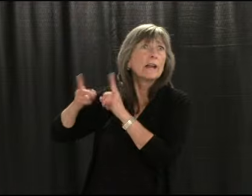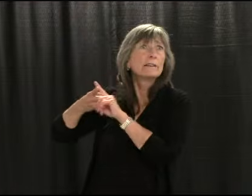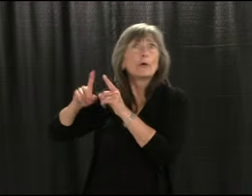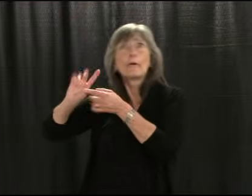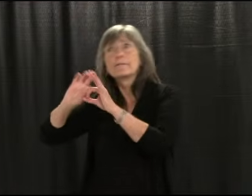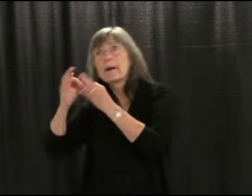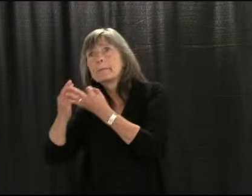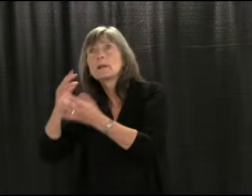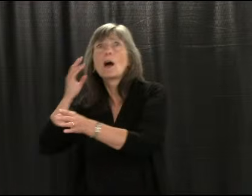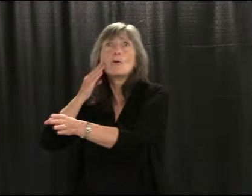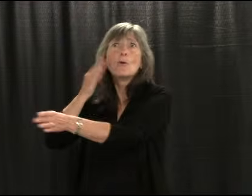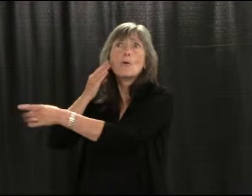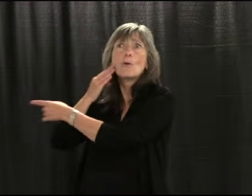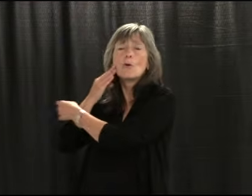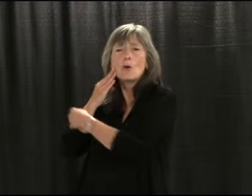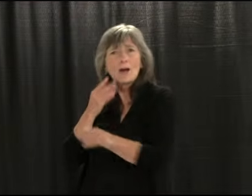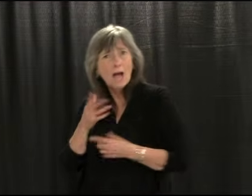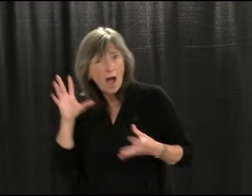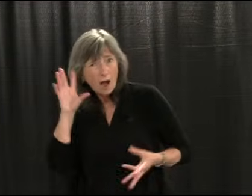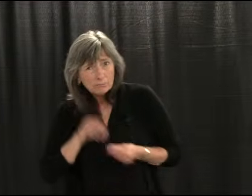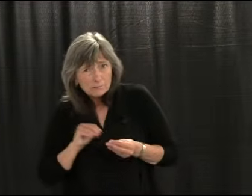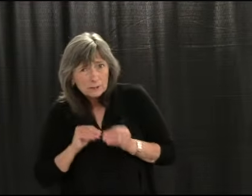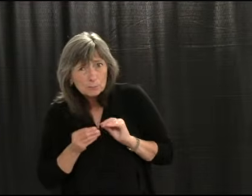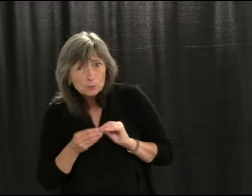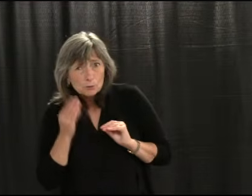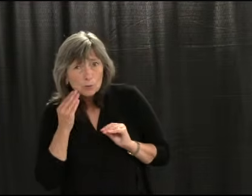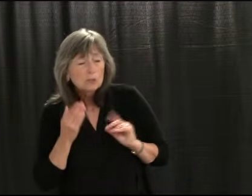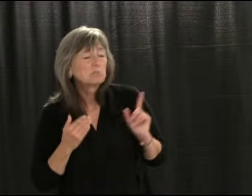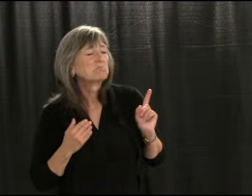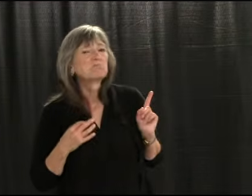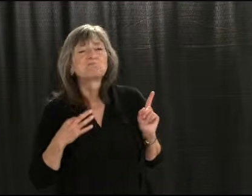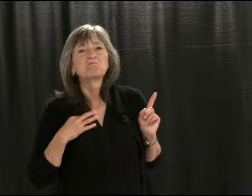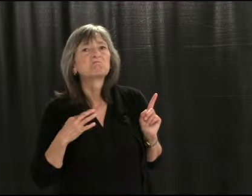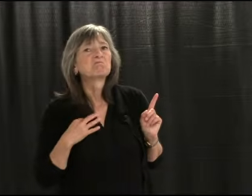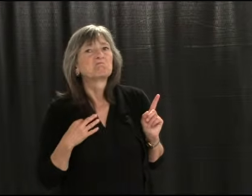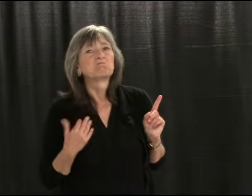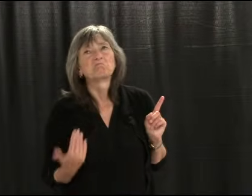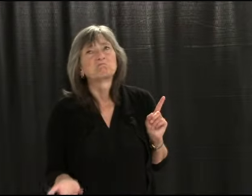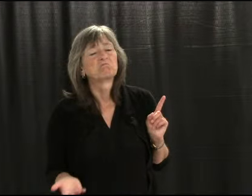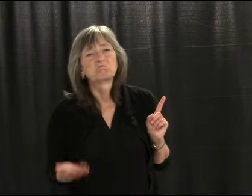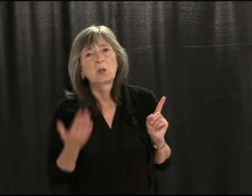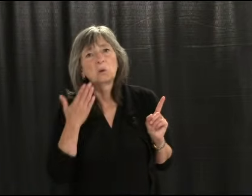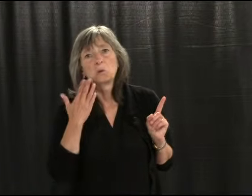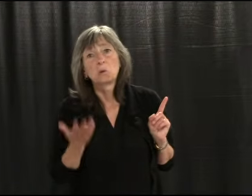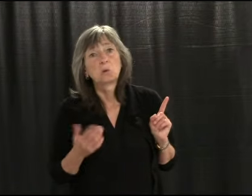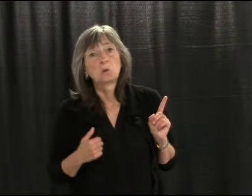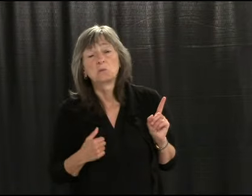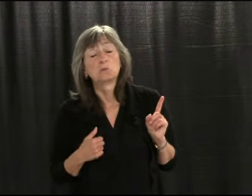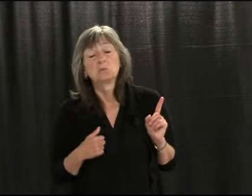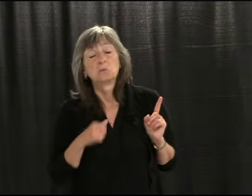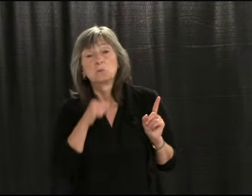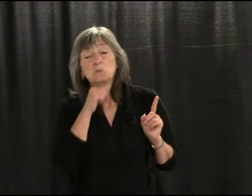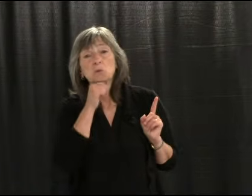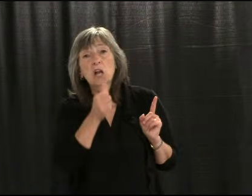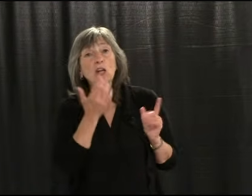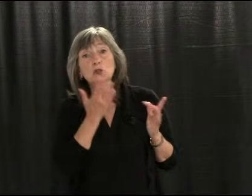have any numbers? I don't have the numbers of the volunteers, but I can tell you we're not short.